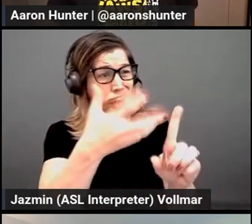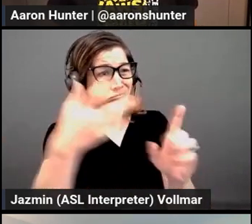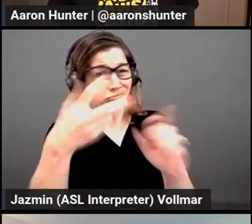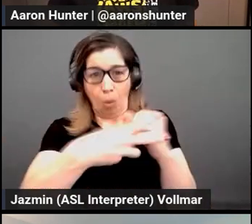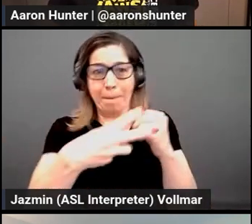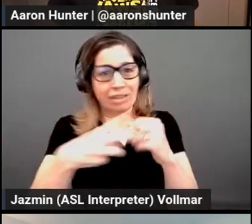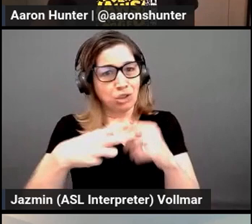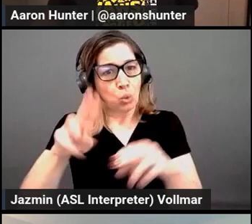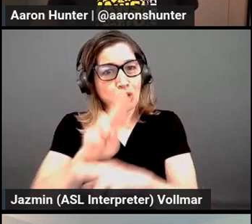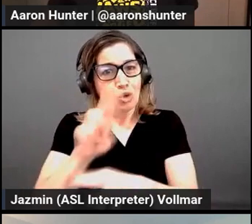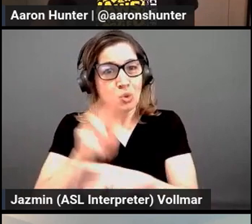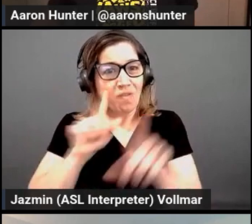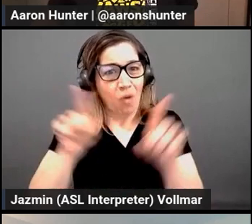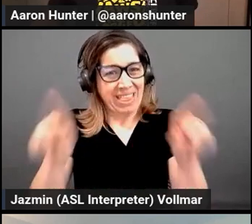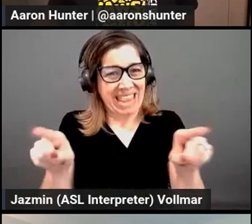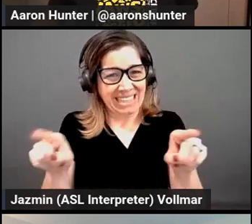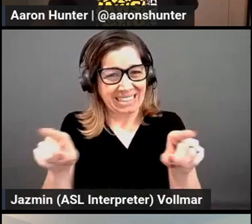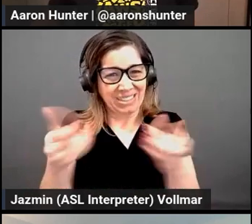this newer